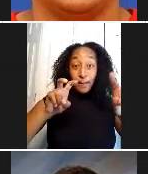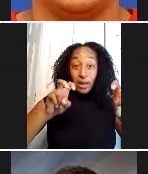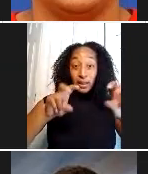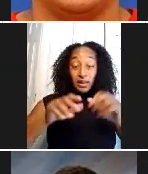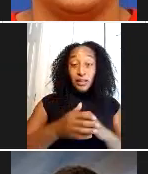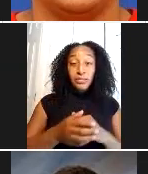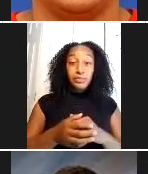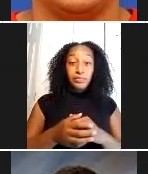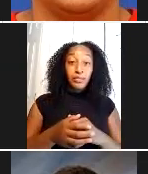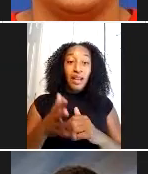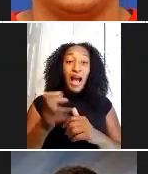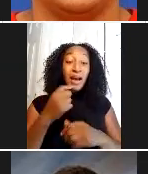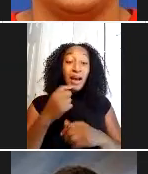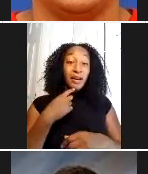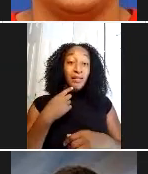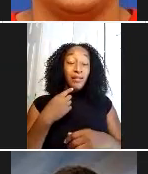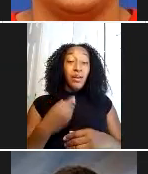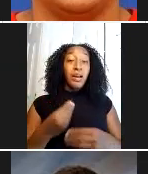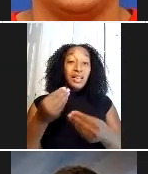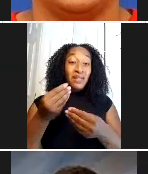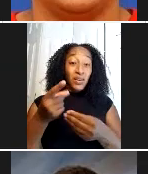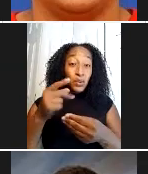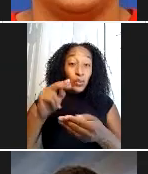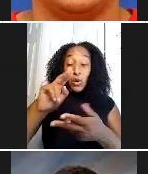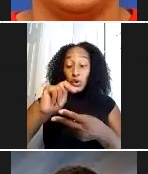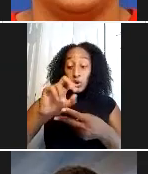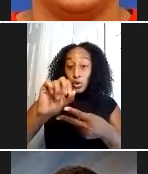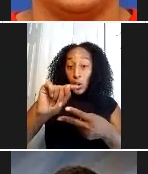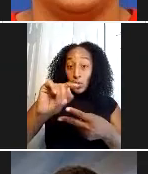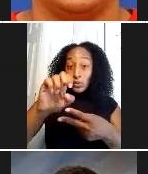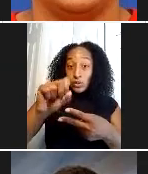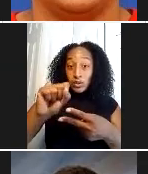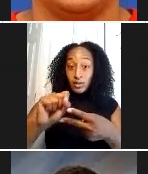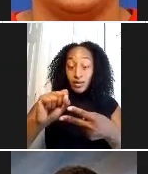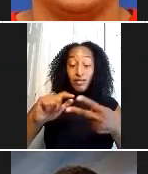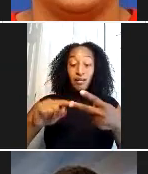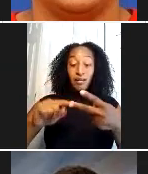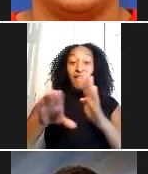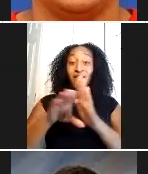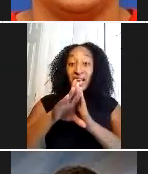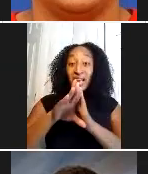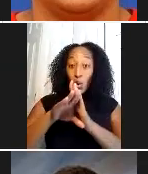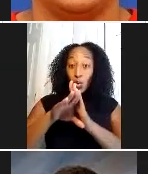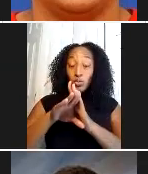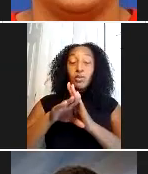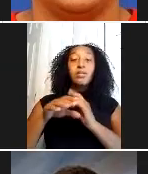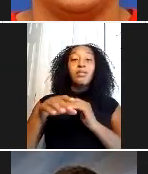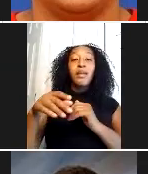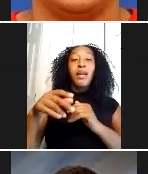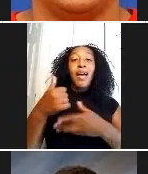you some notes and some videos that can help you. And then I'm going to be covering